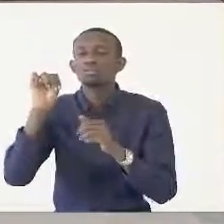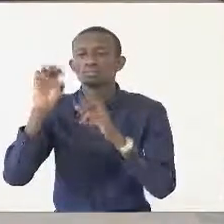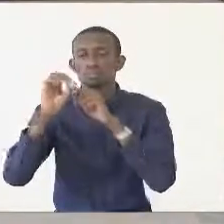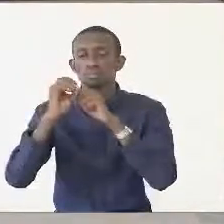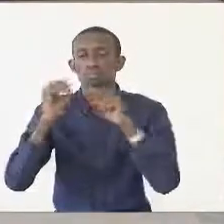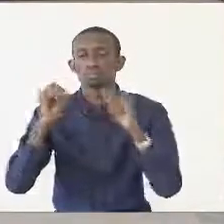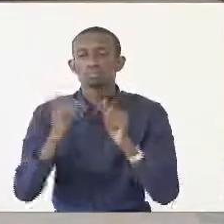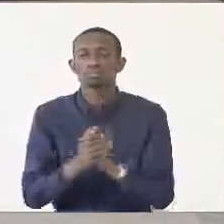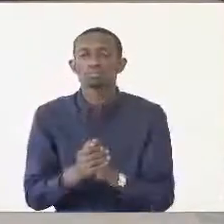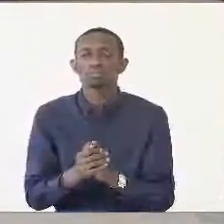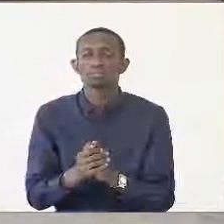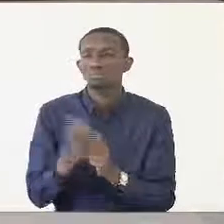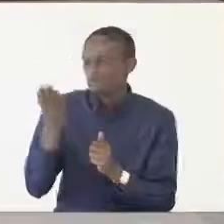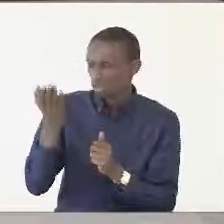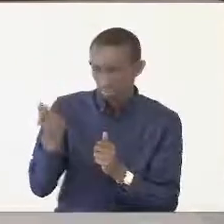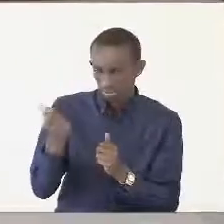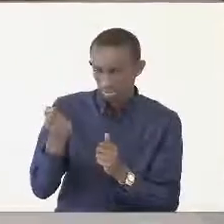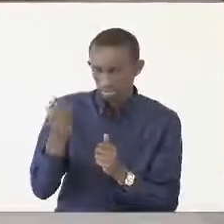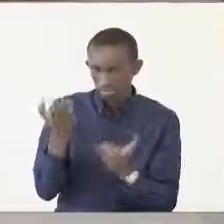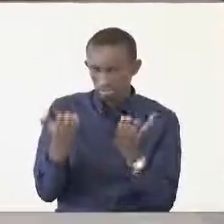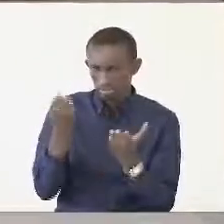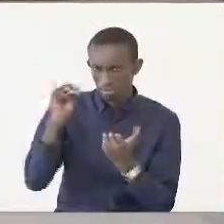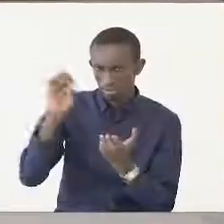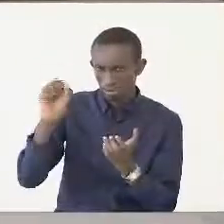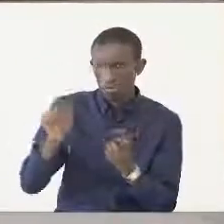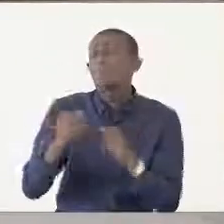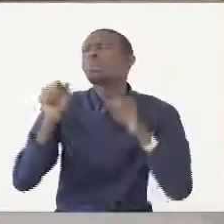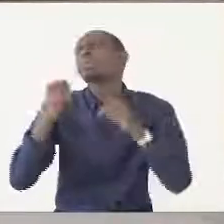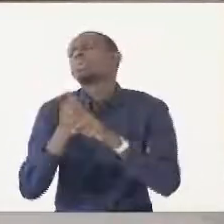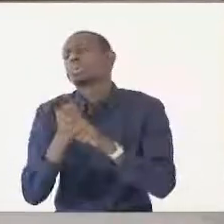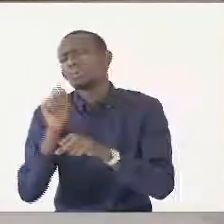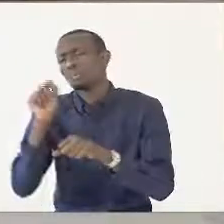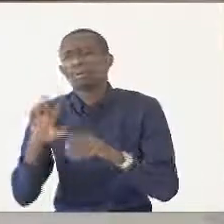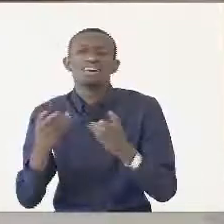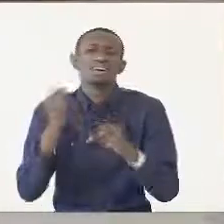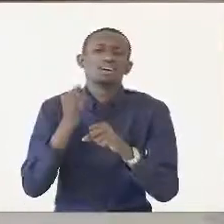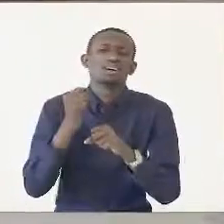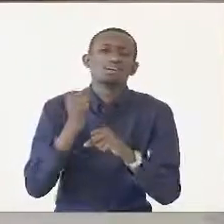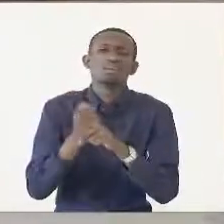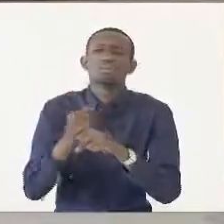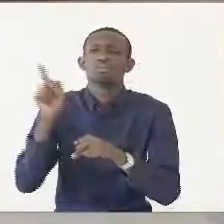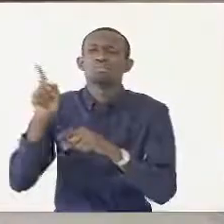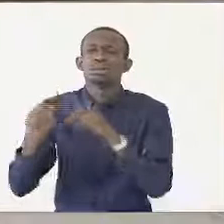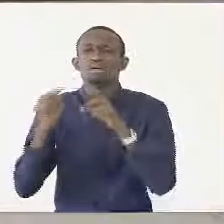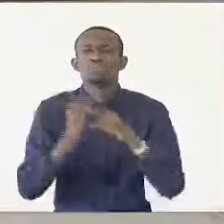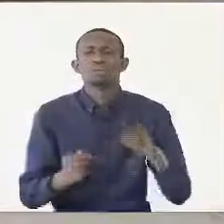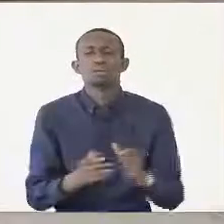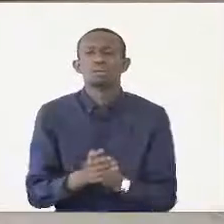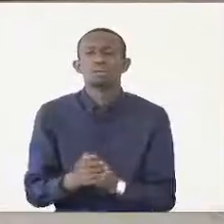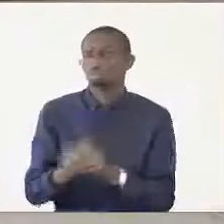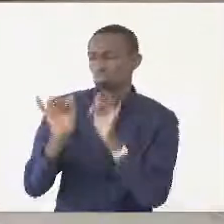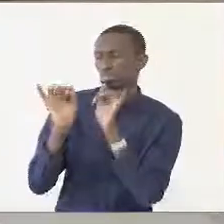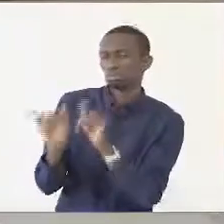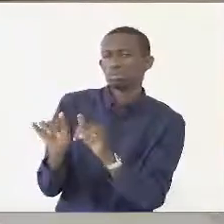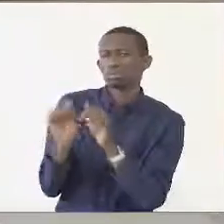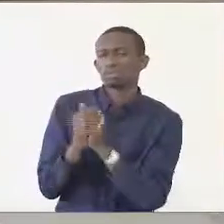both sides, you see we have the mass. We can simplify, or we can cross them out, and we remain with just with only